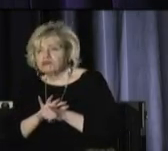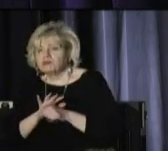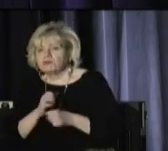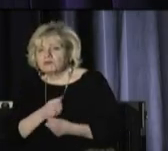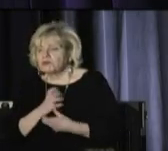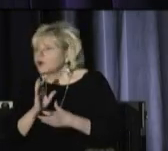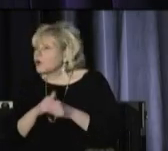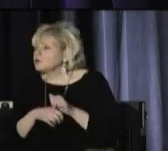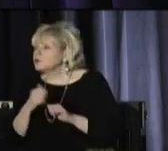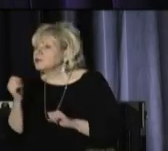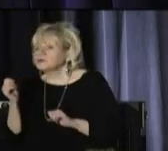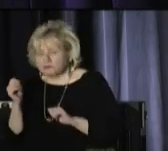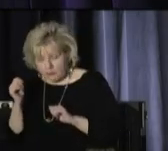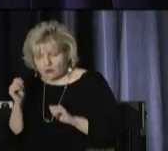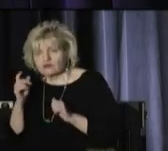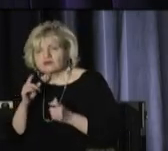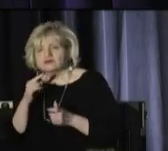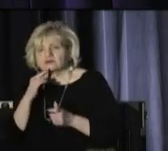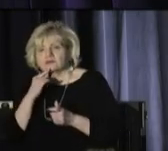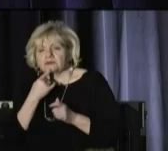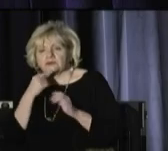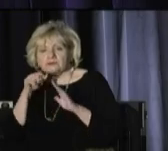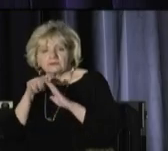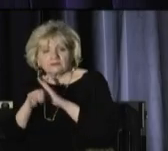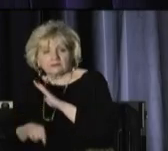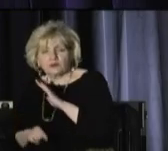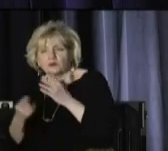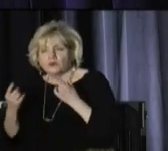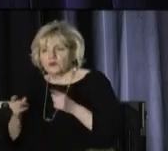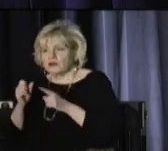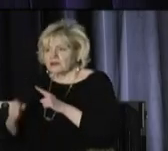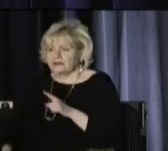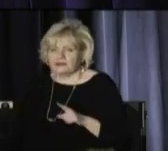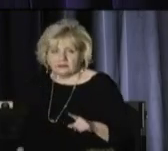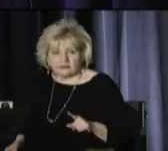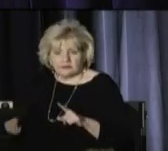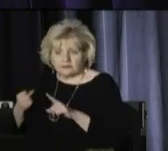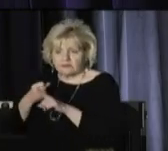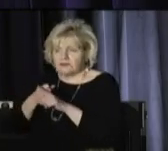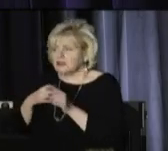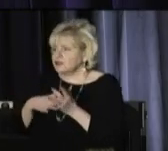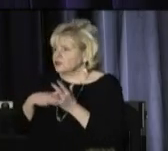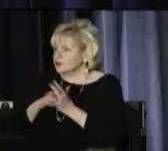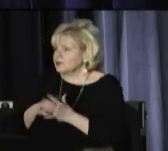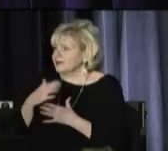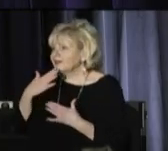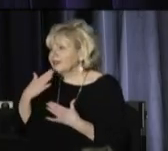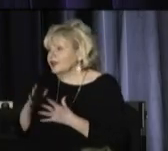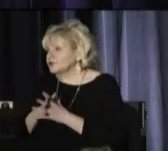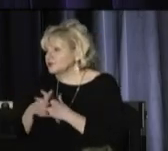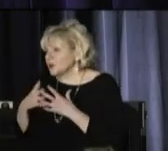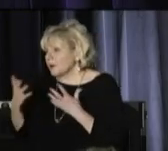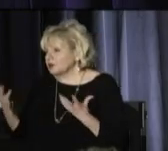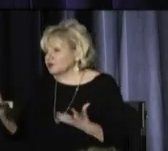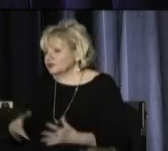poem's most corporeal flank when hit a crippling. Thank you so much.